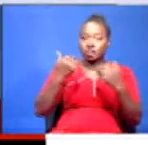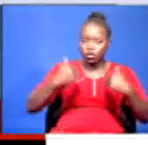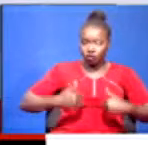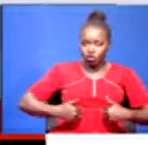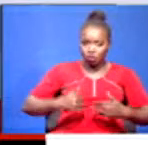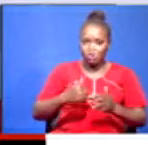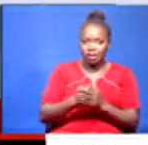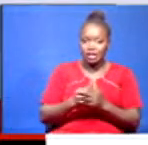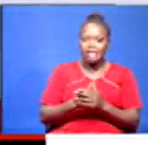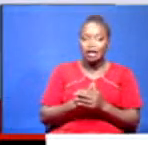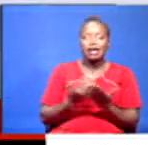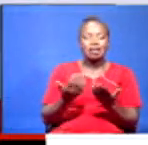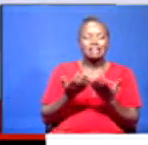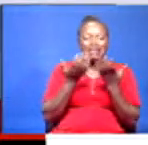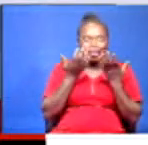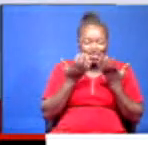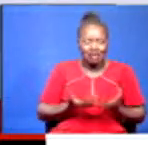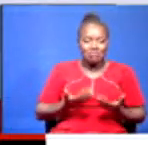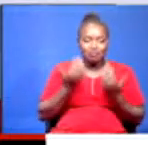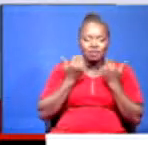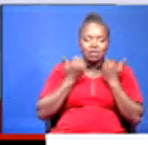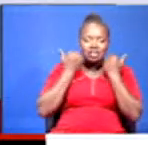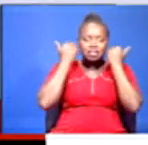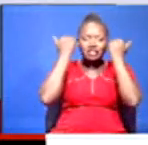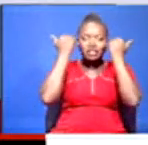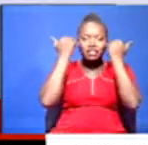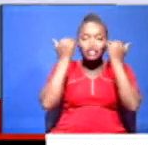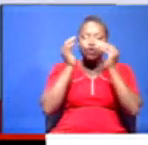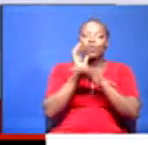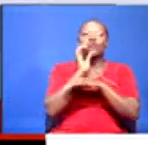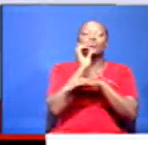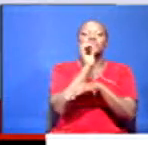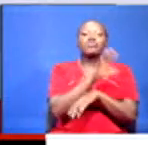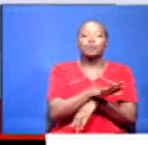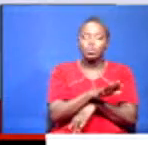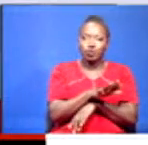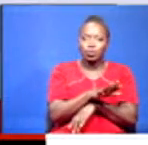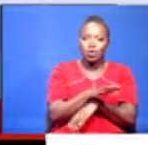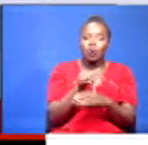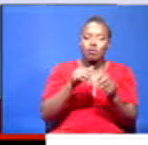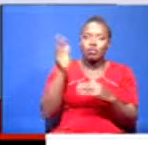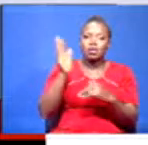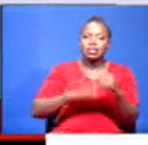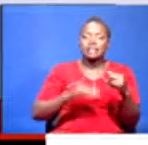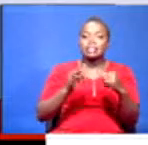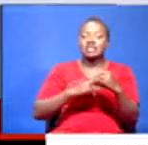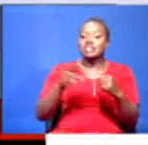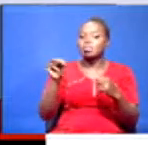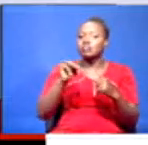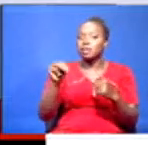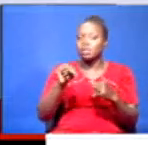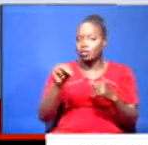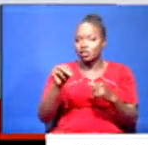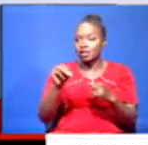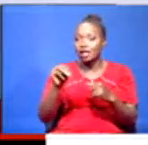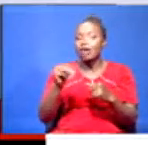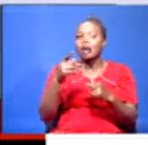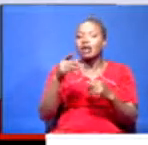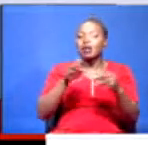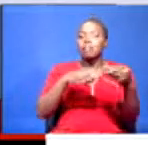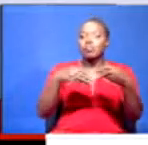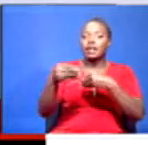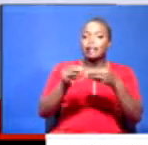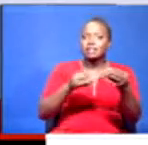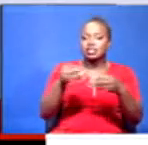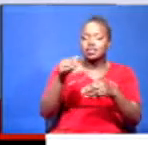immense stress. We dump more than 8 million tons of plastics into the